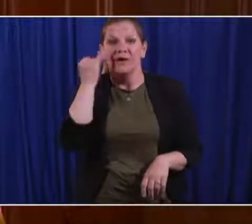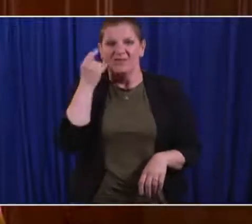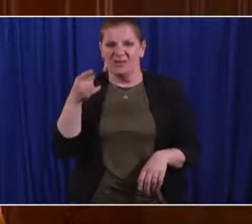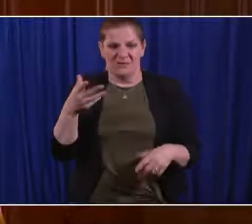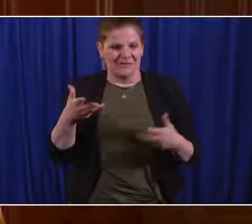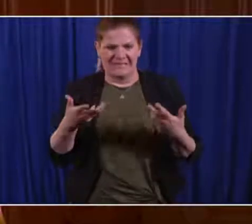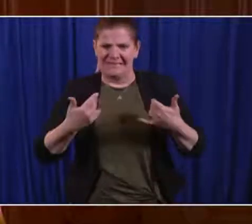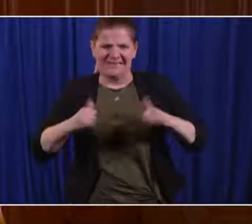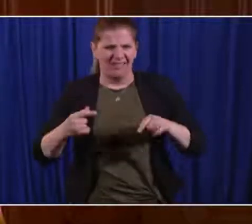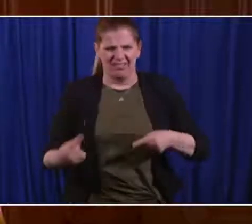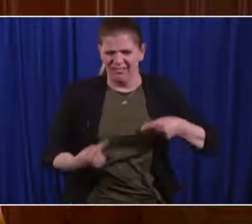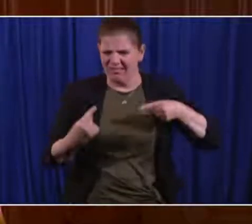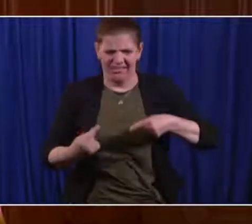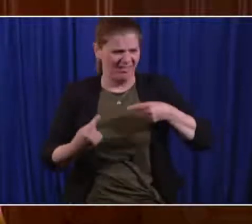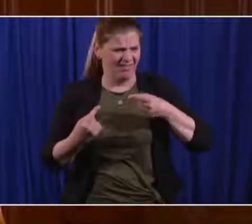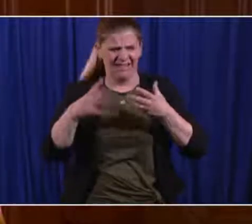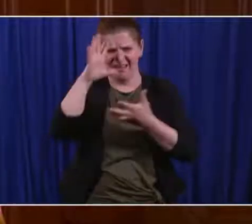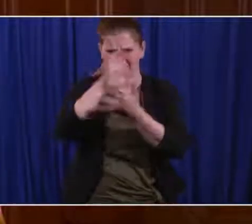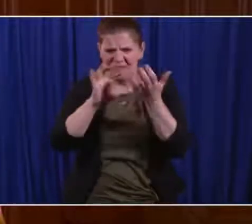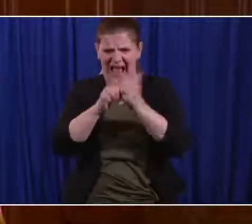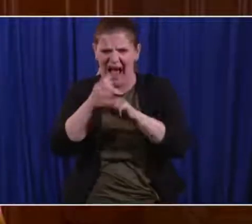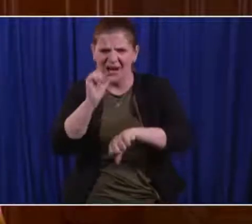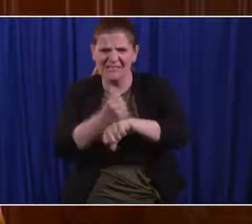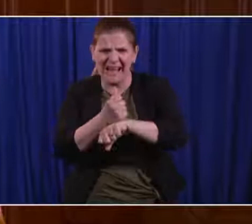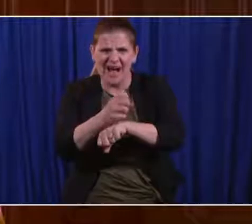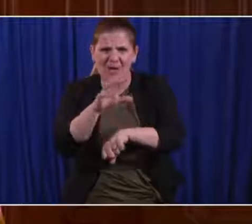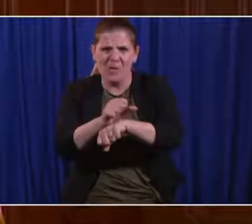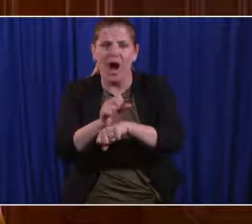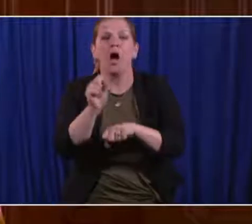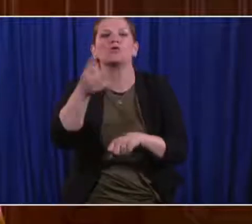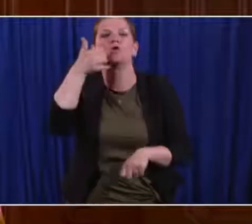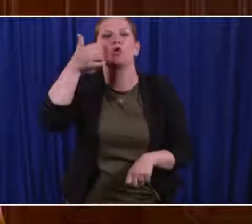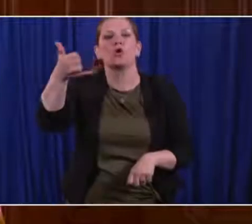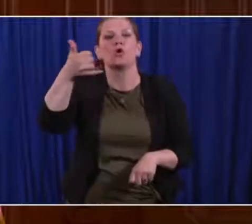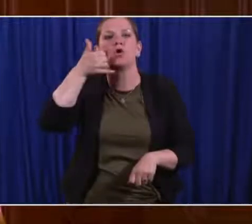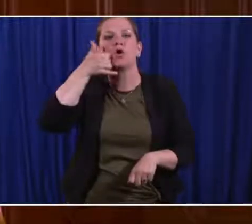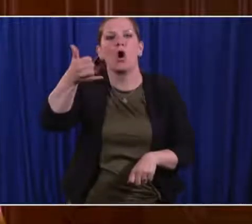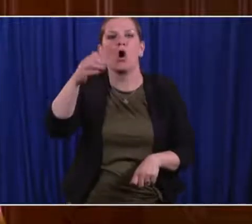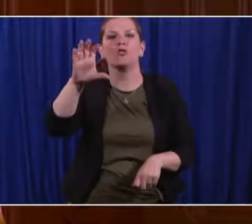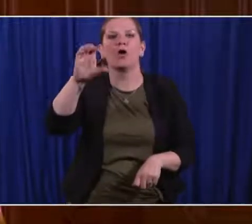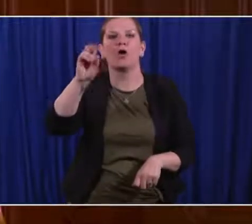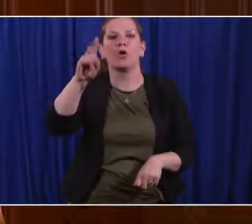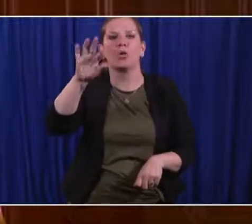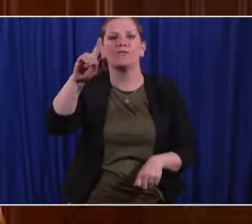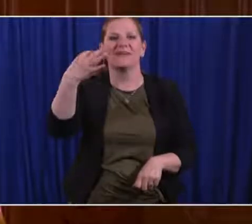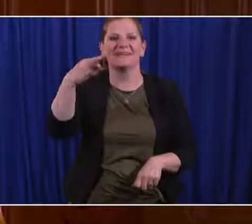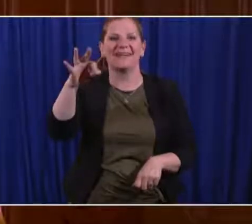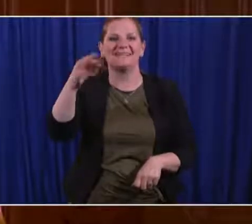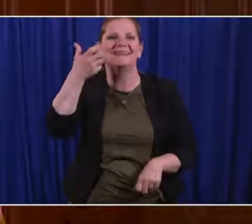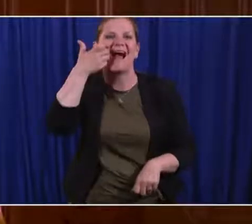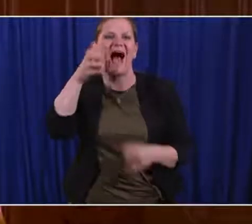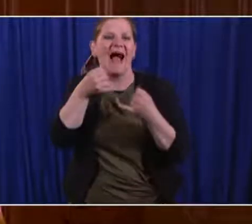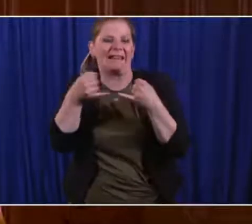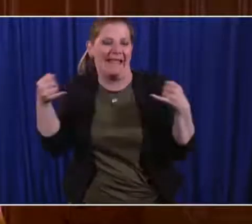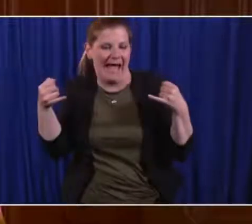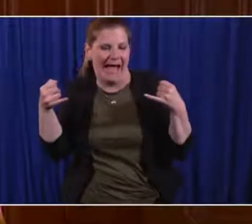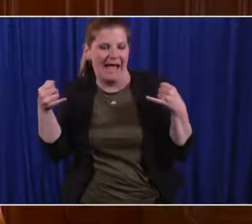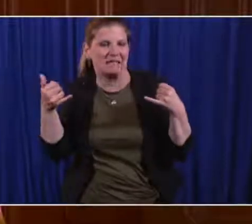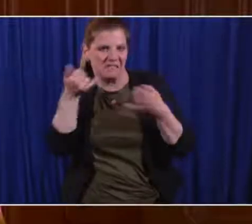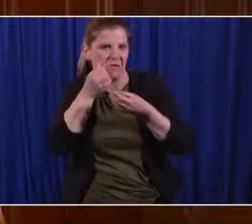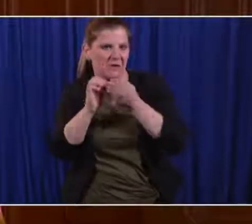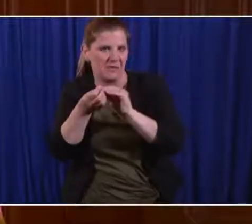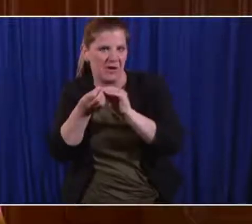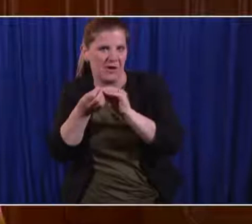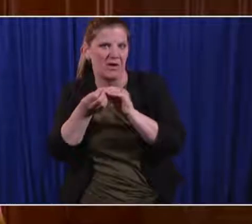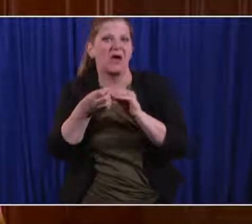we urge you to call our COVID-19 hotline. If there are appointments available, our team will